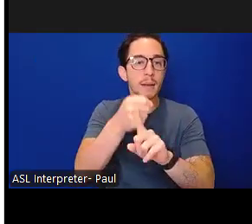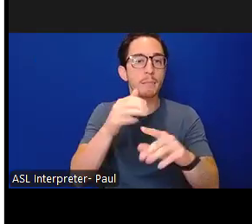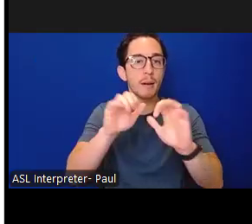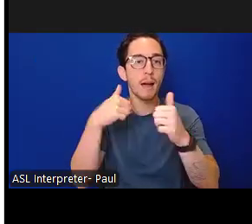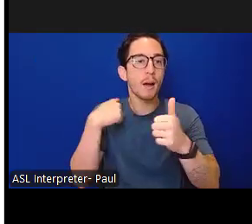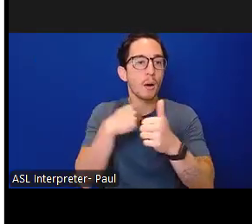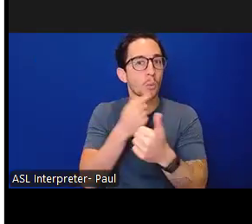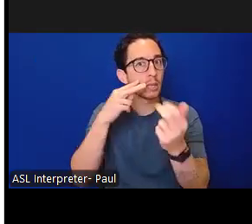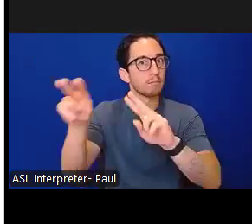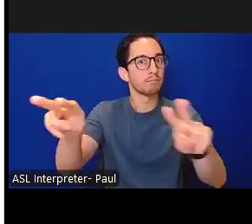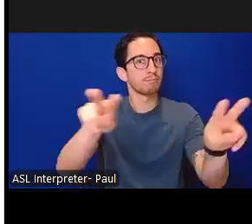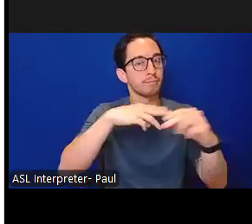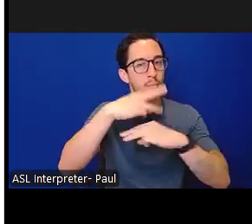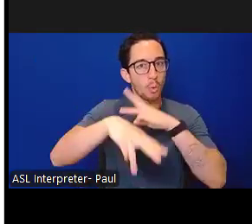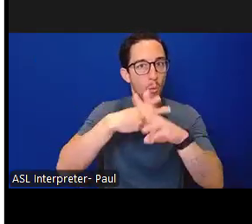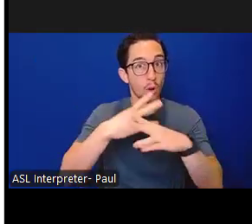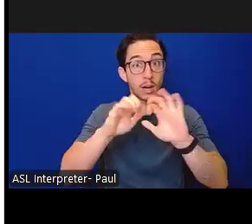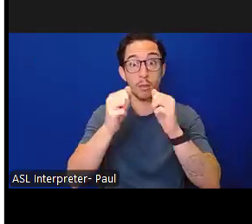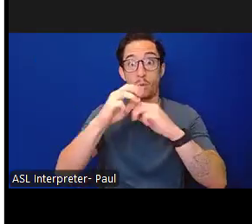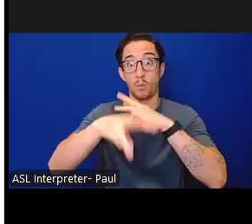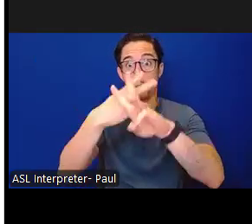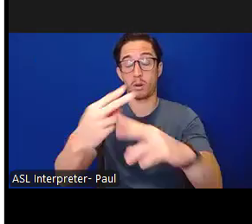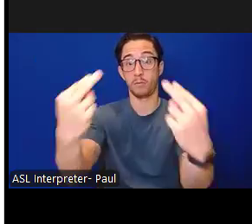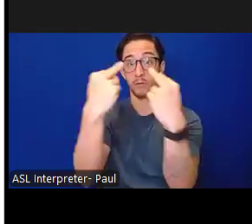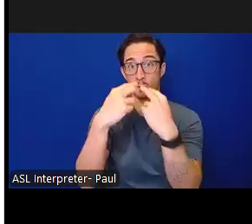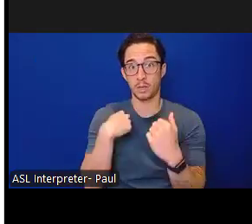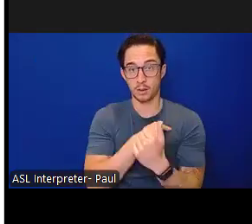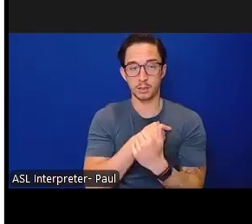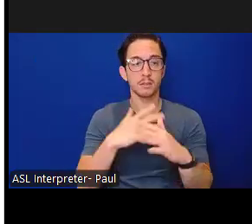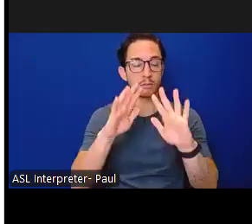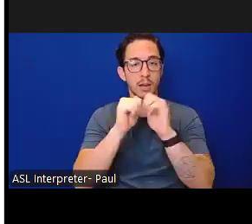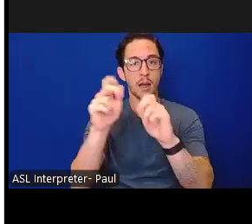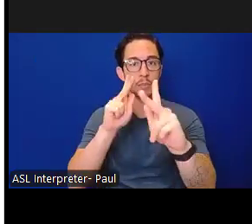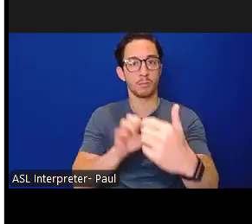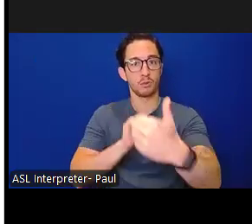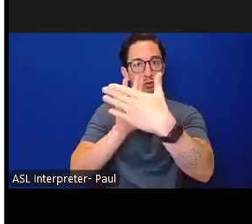world, how the world sees us, and how we're treated.